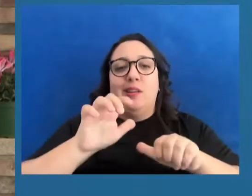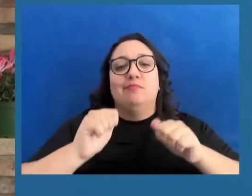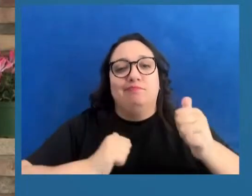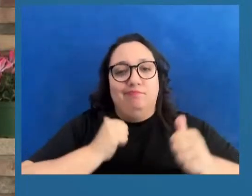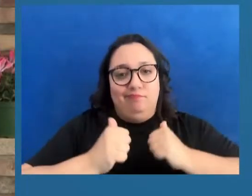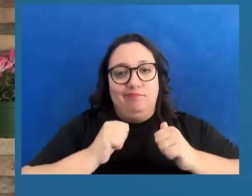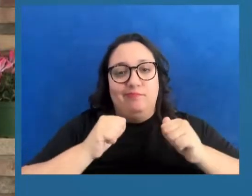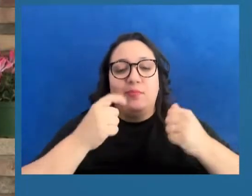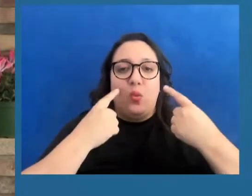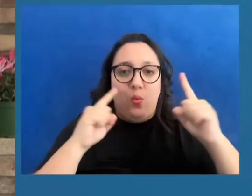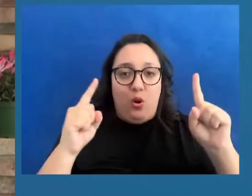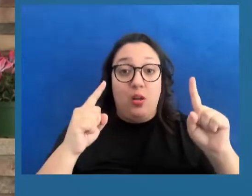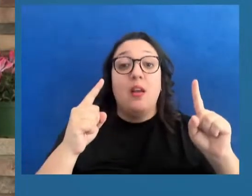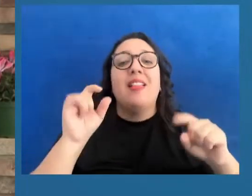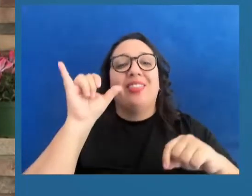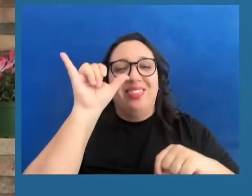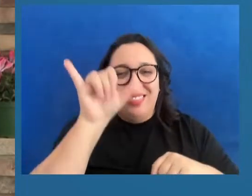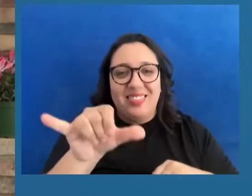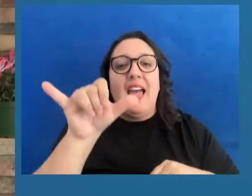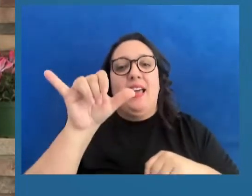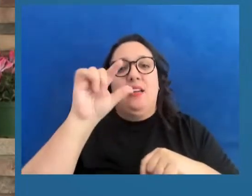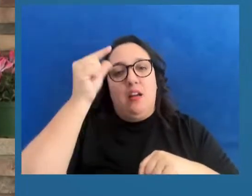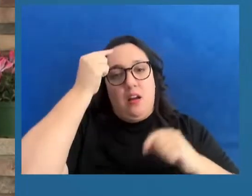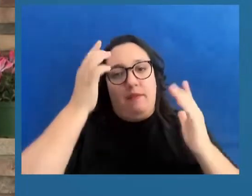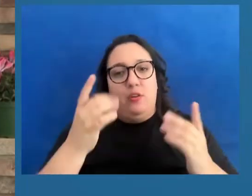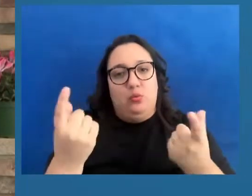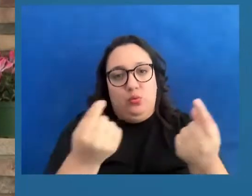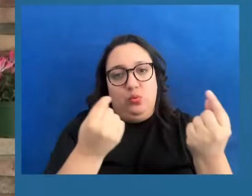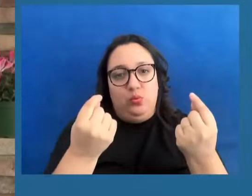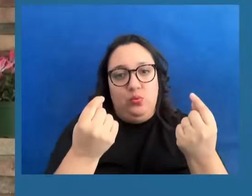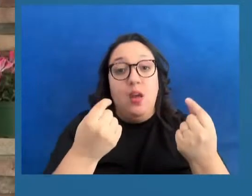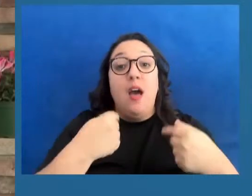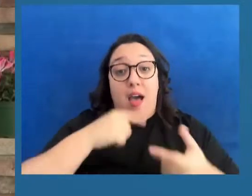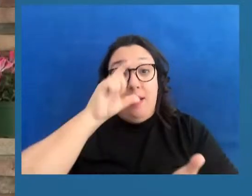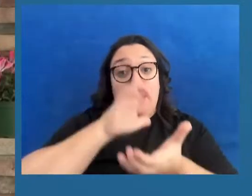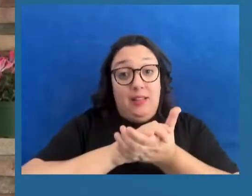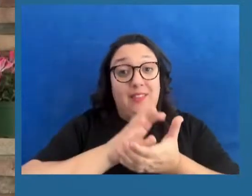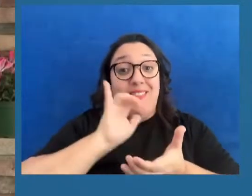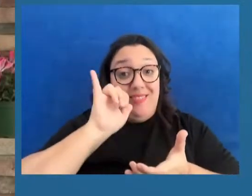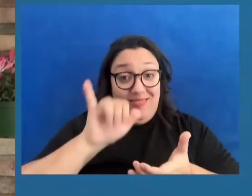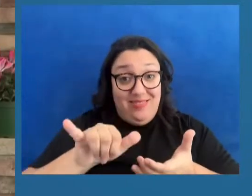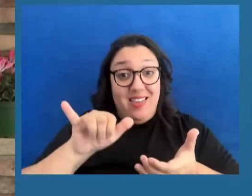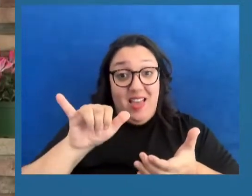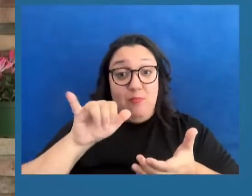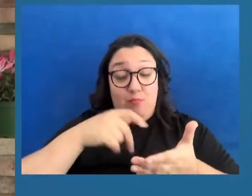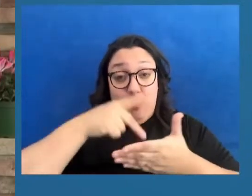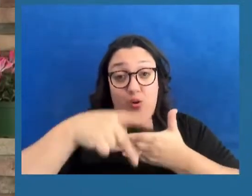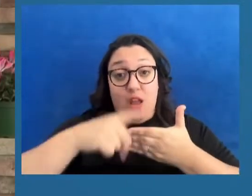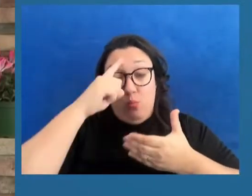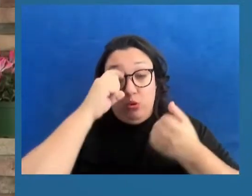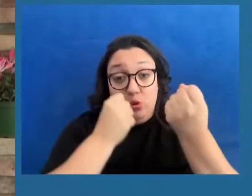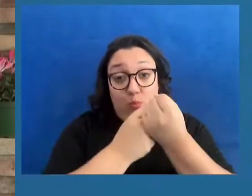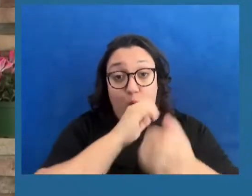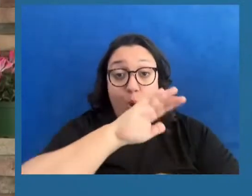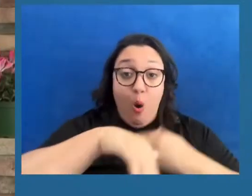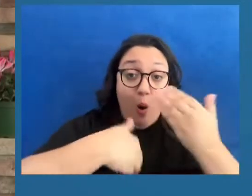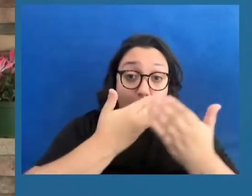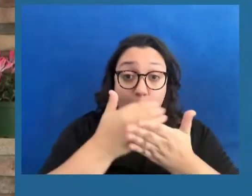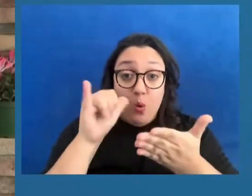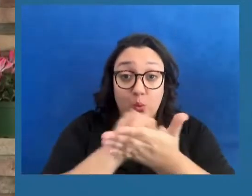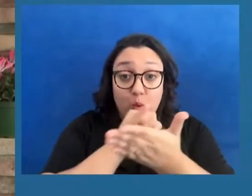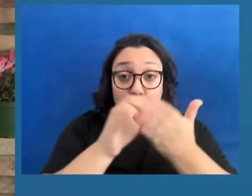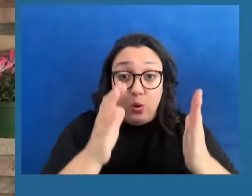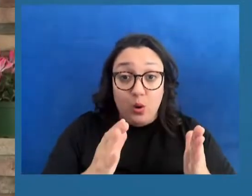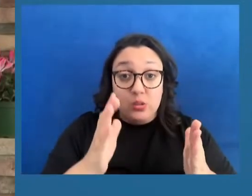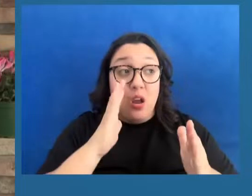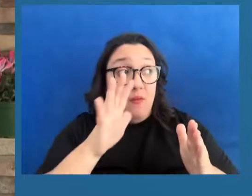is doing. And I believe that her program that she put forth will work for all New Yorkers, and I believe that it will be a model for the rest